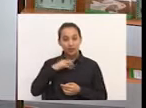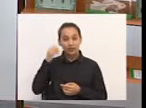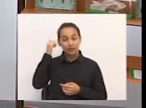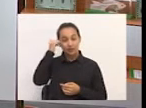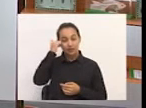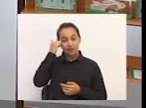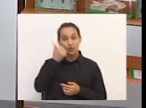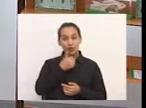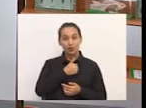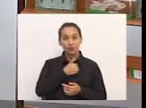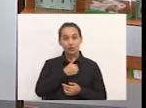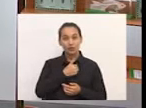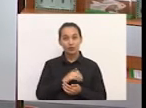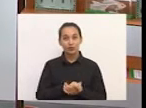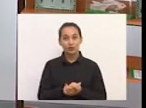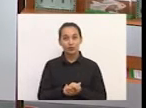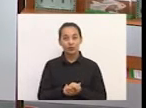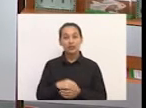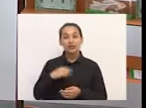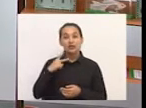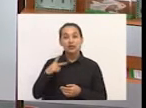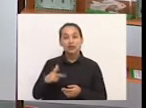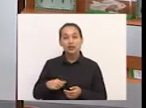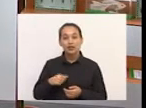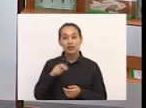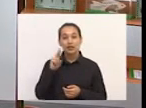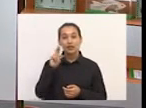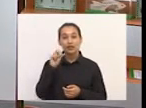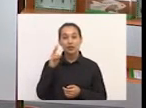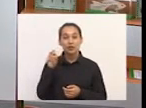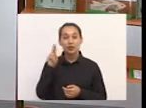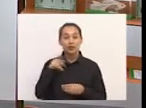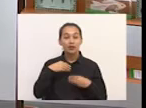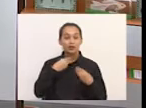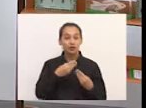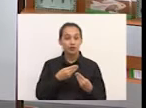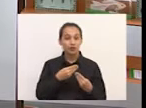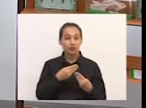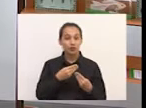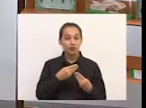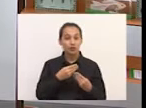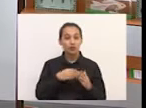o'tib ketmoqchiman. Demak, u qizini qalmoqlarga berish o'rnida qanaqangi